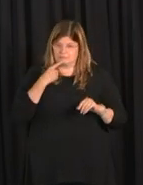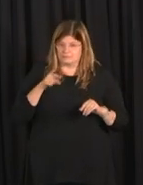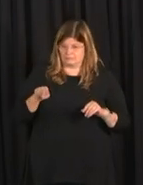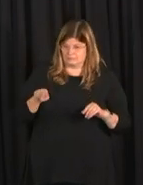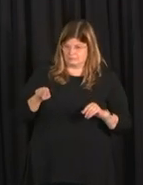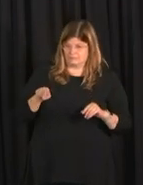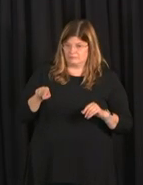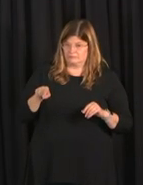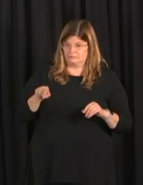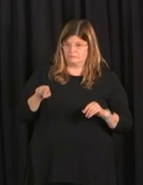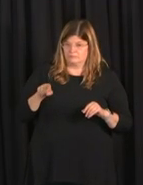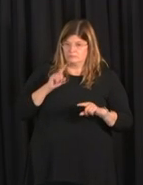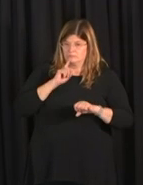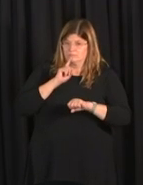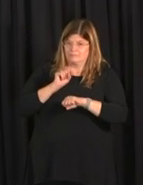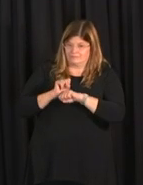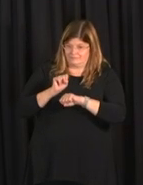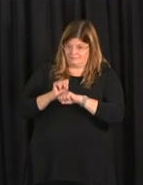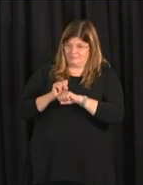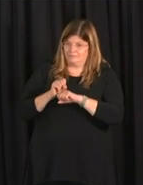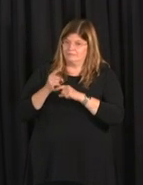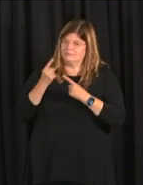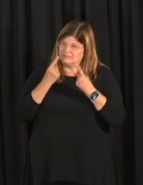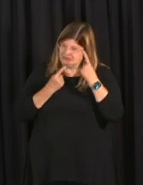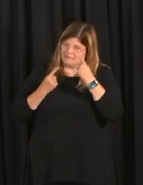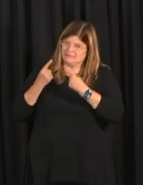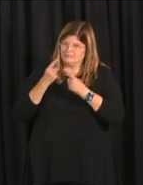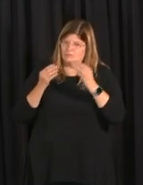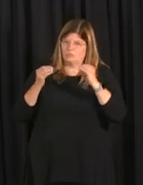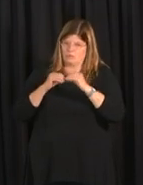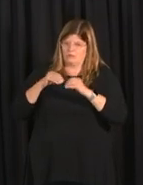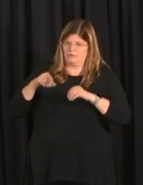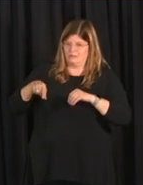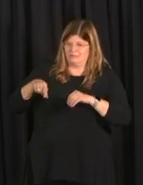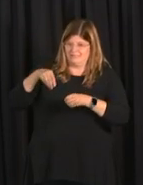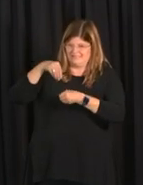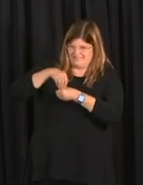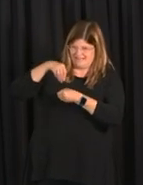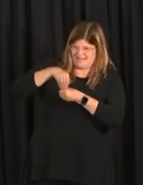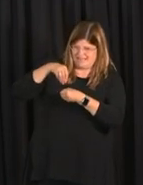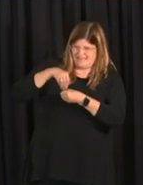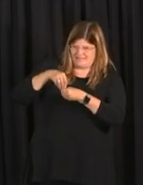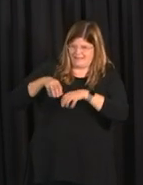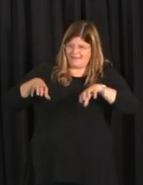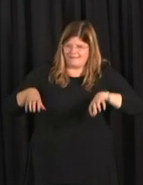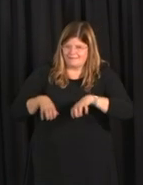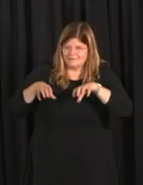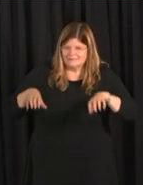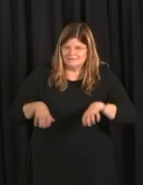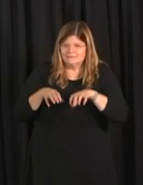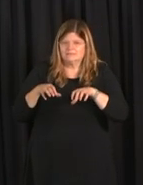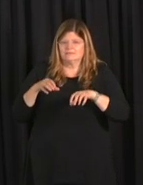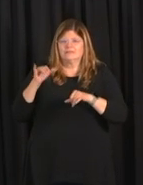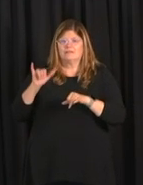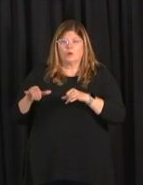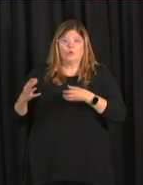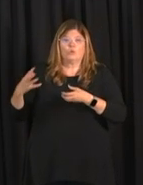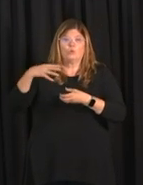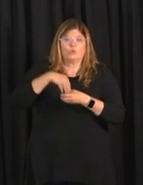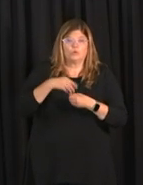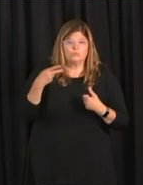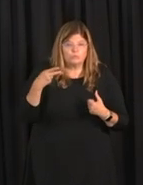Mark, we are considering more indoor activity at our facilities, and that